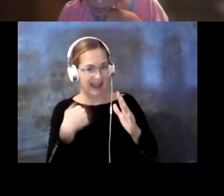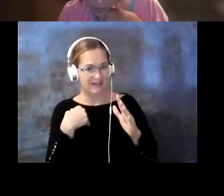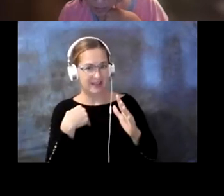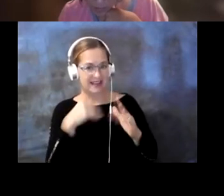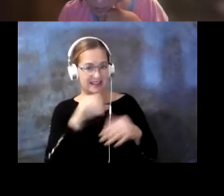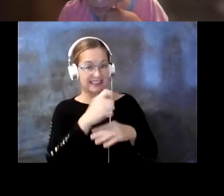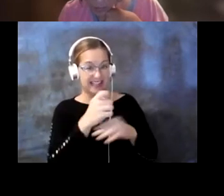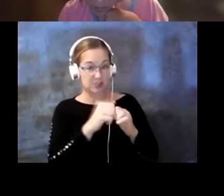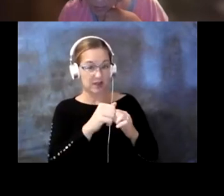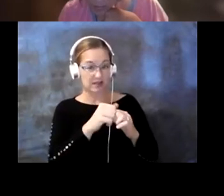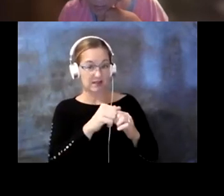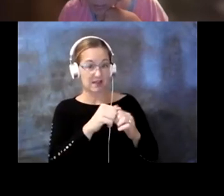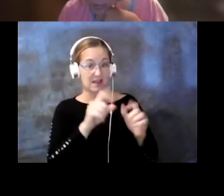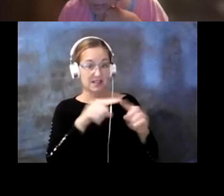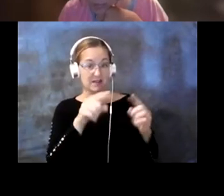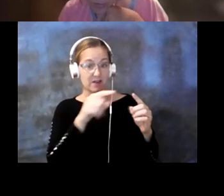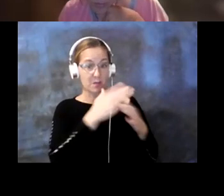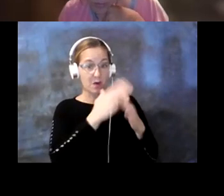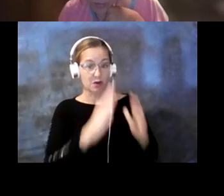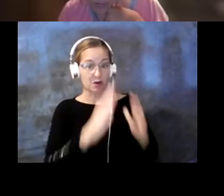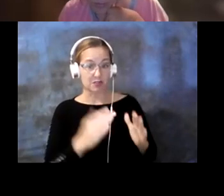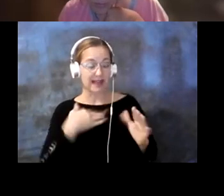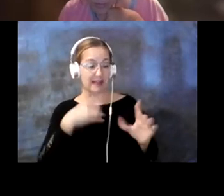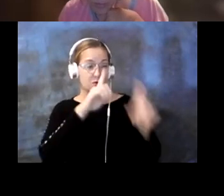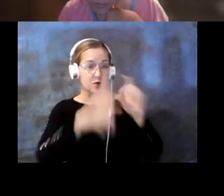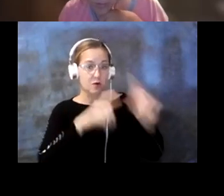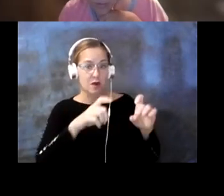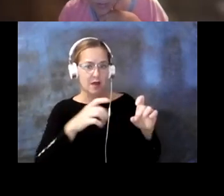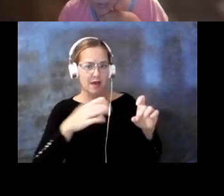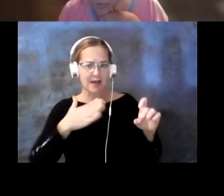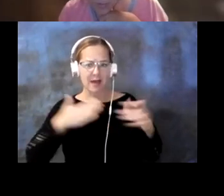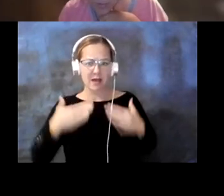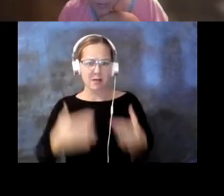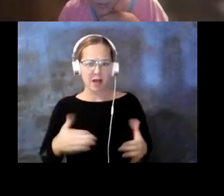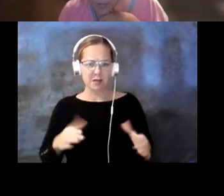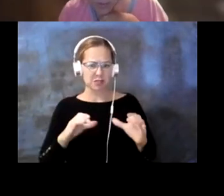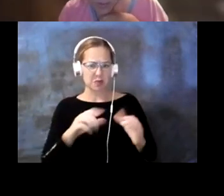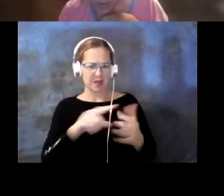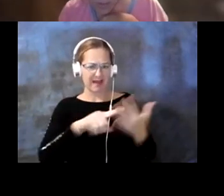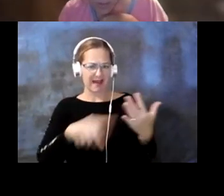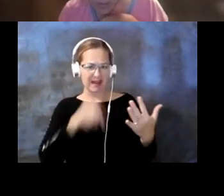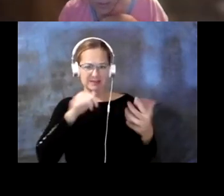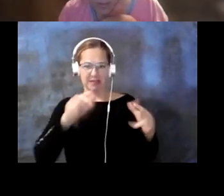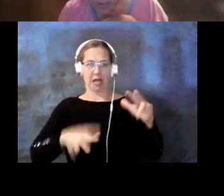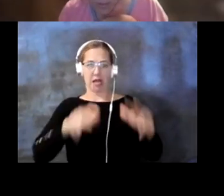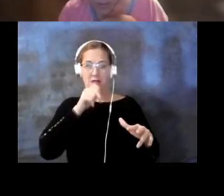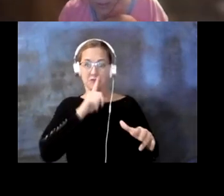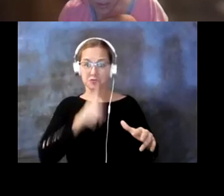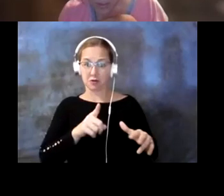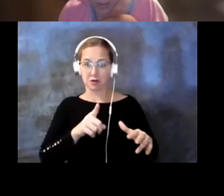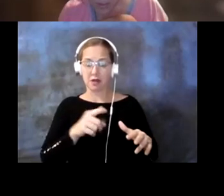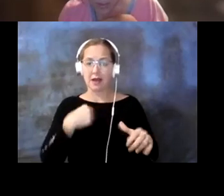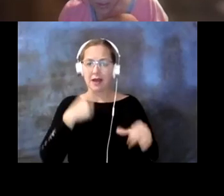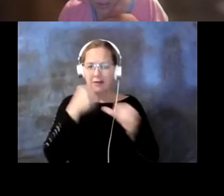partners, I had some questions, and there were a few things that my body was doing at the time that I wasn't sure about. And I remember asking just